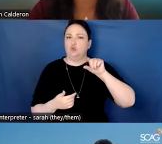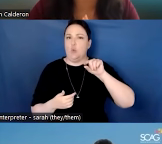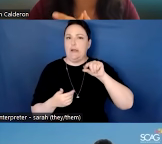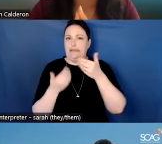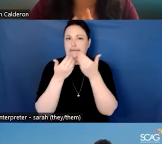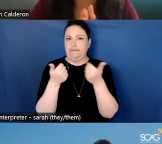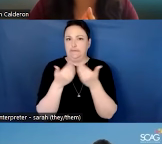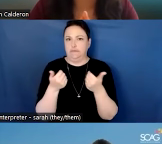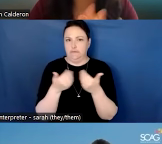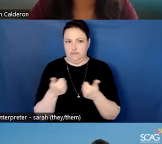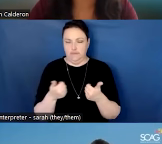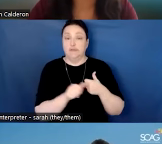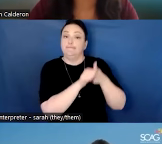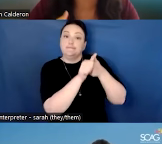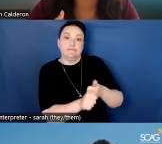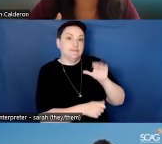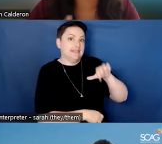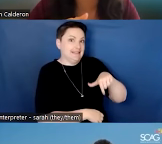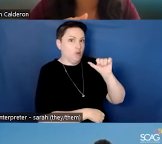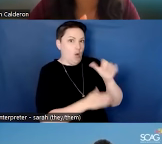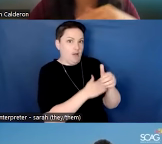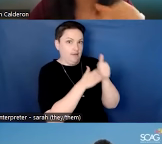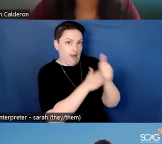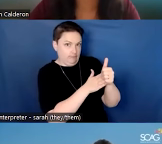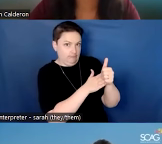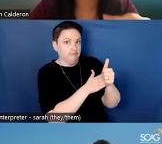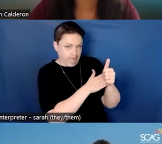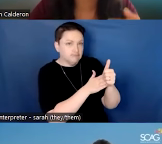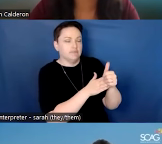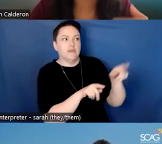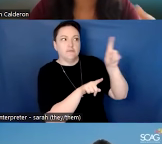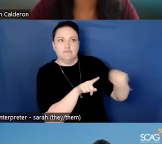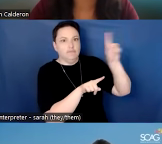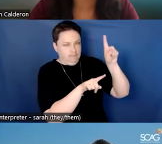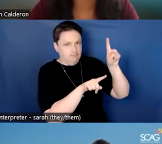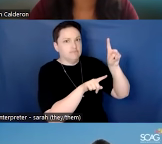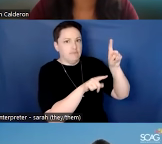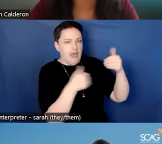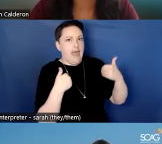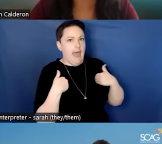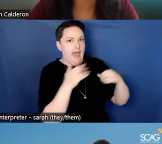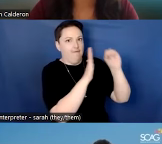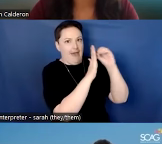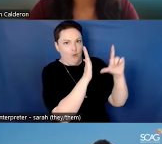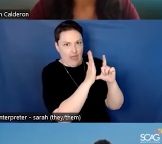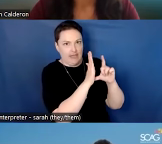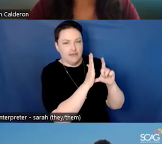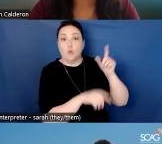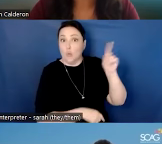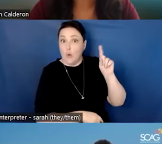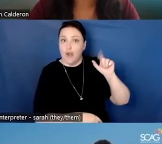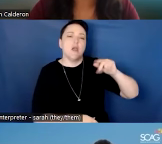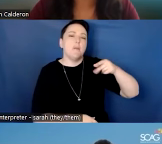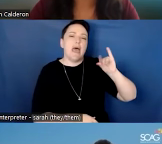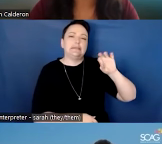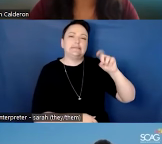on the CEQA guidelines. These are not topics that we choose. They're outlined for us in Appendix G of the CEQA guidelines. So